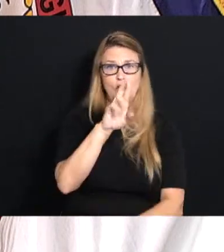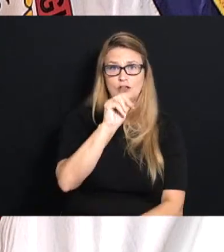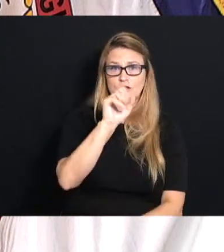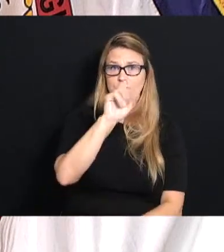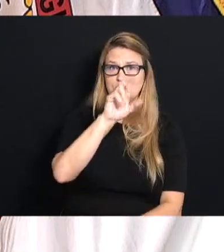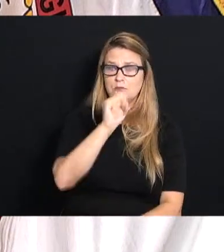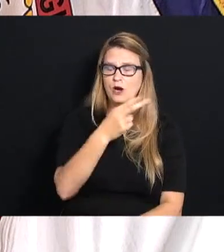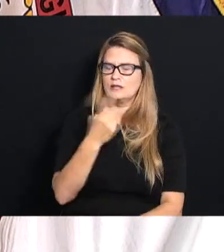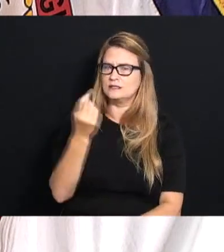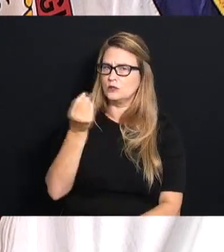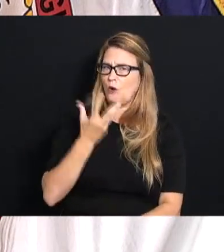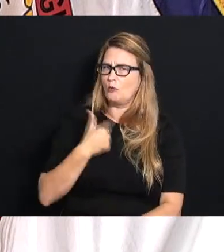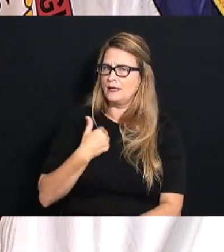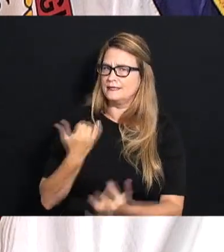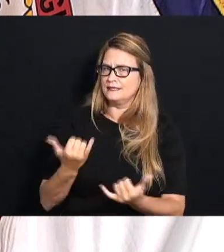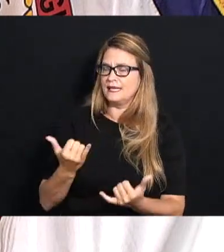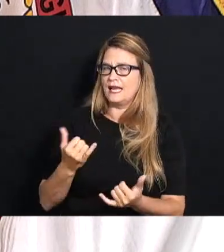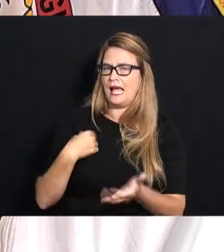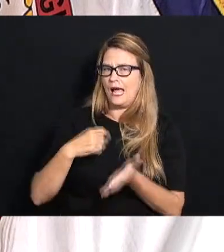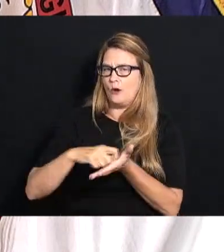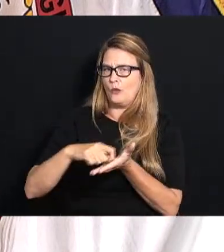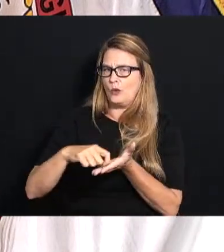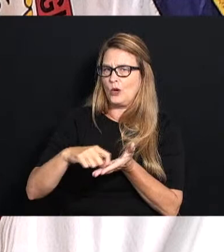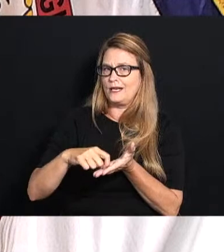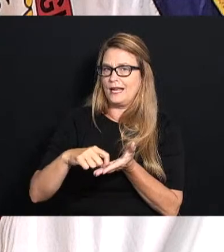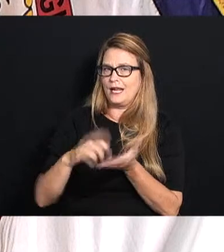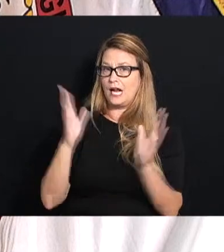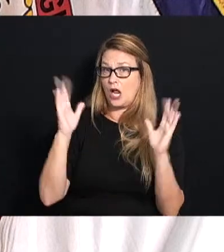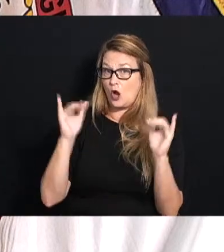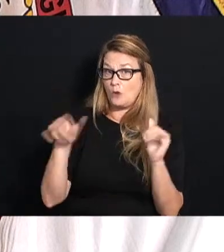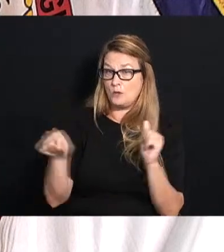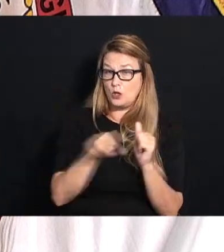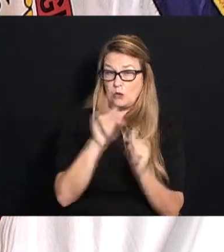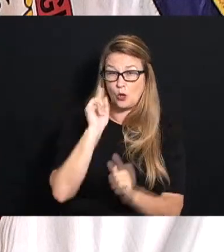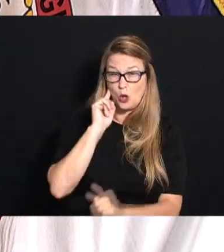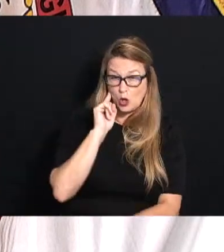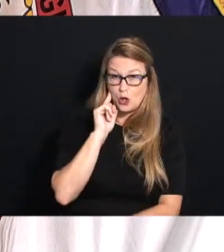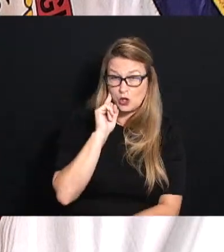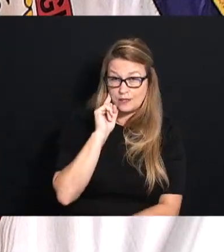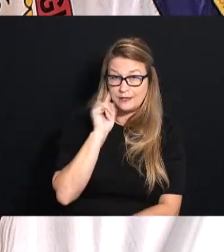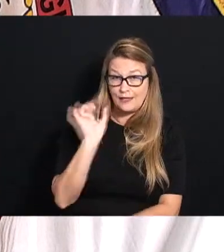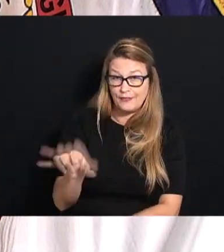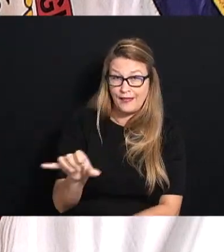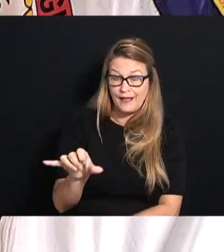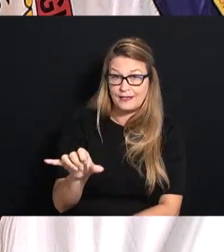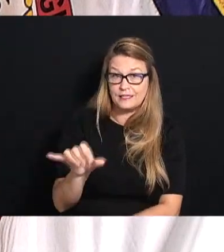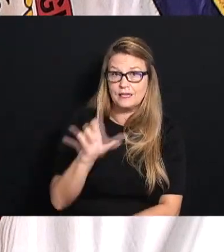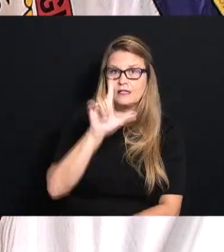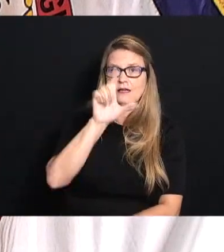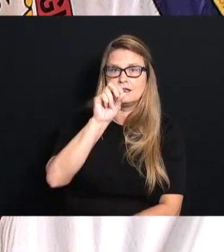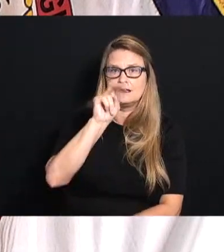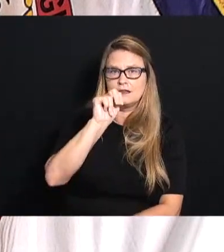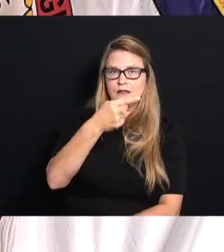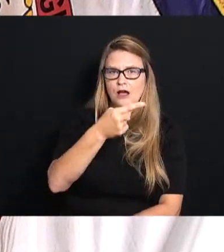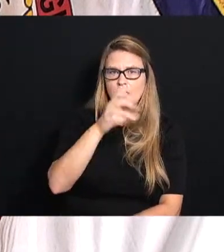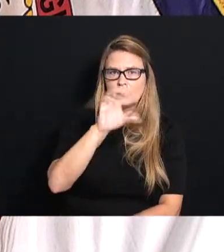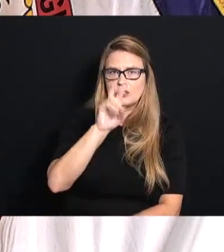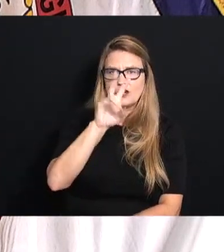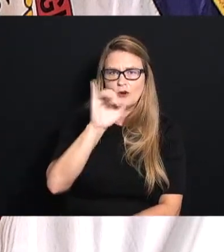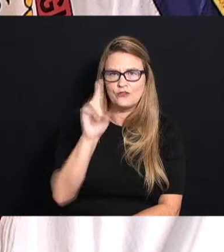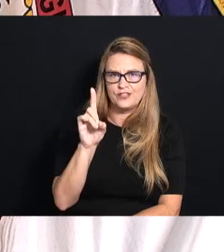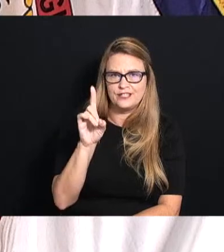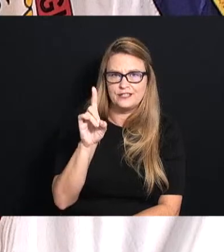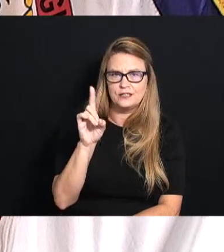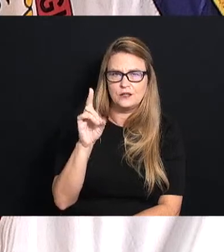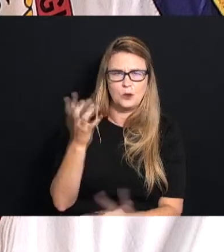something today. I wrote it down and everything. I hope everybody really heard. He said long COVID. Well, what does he mean by